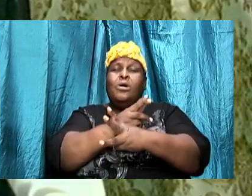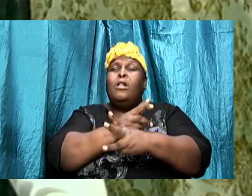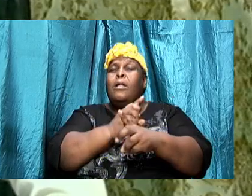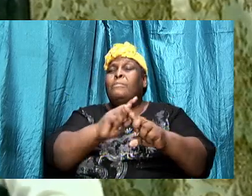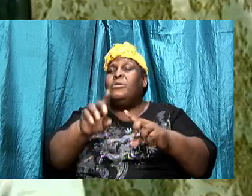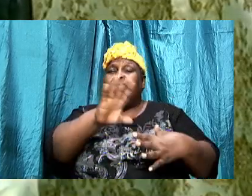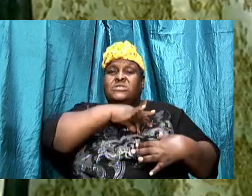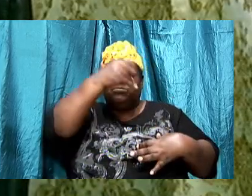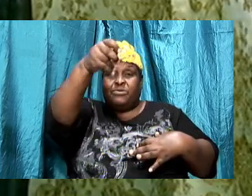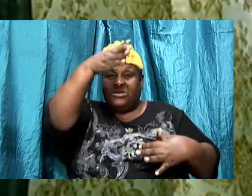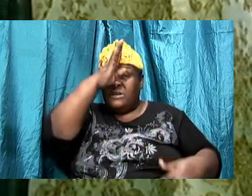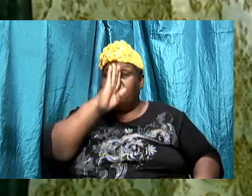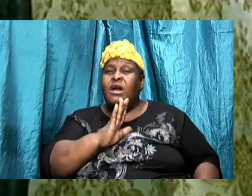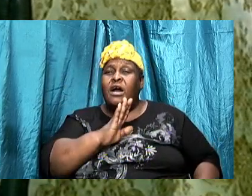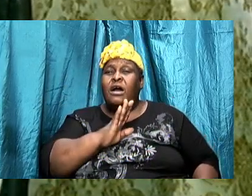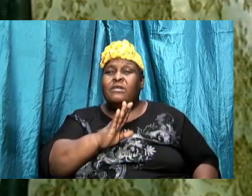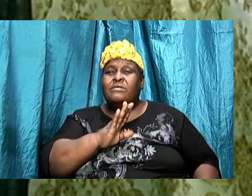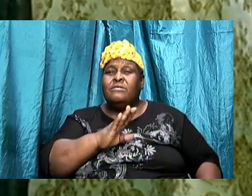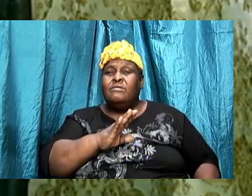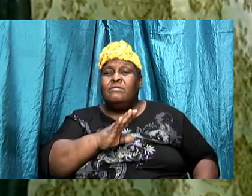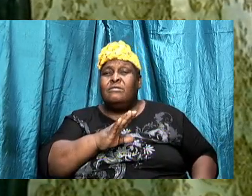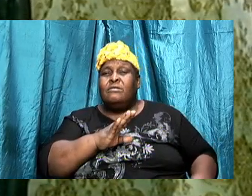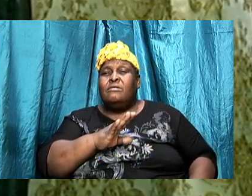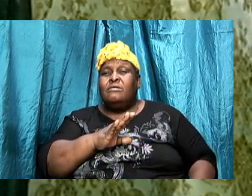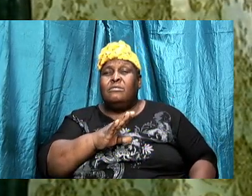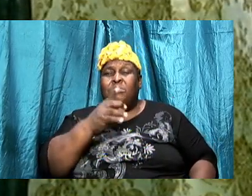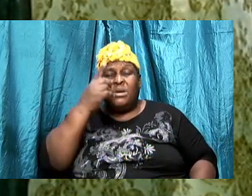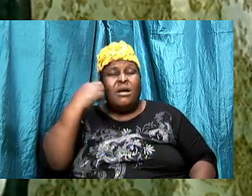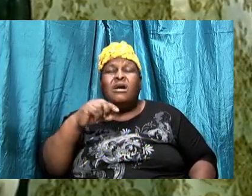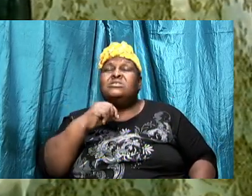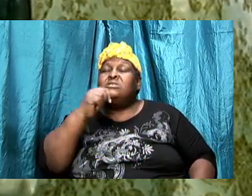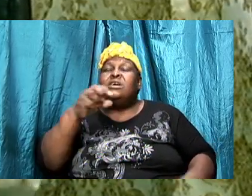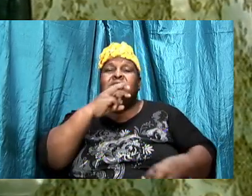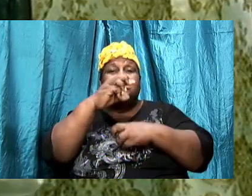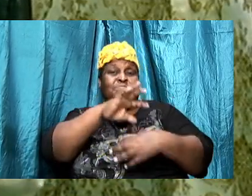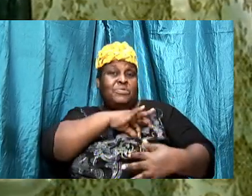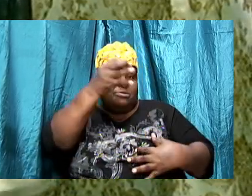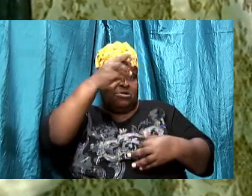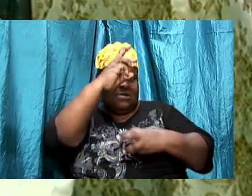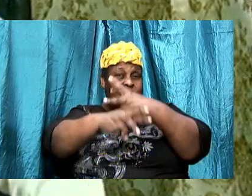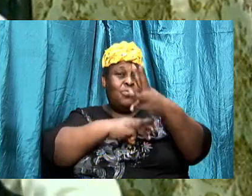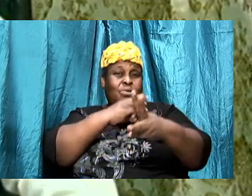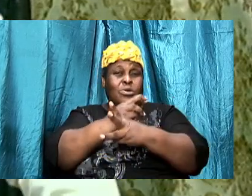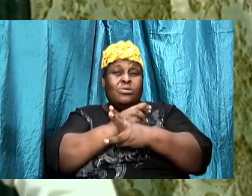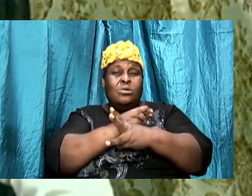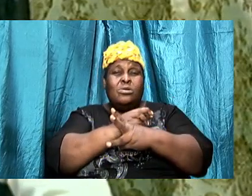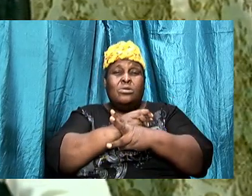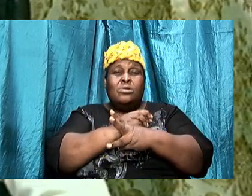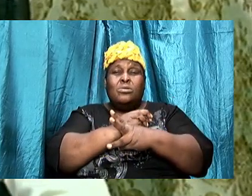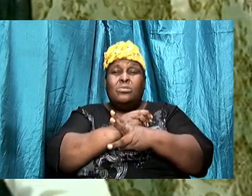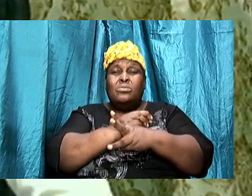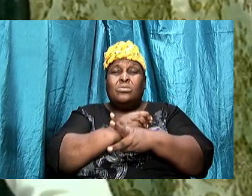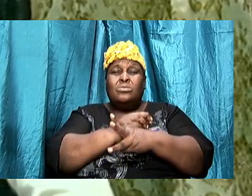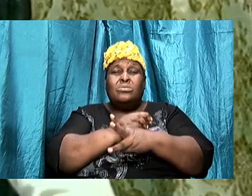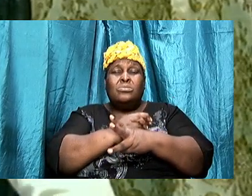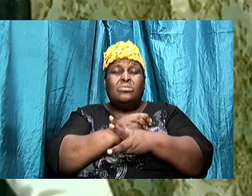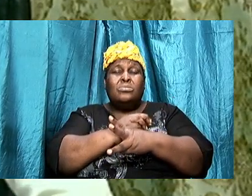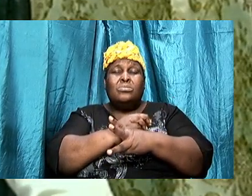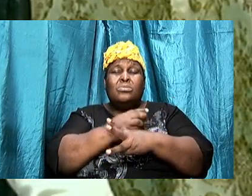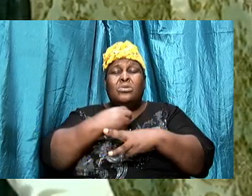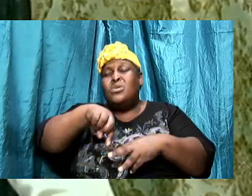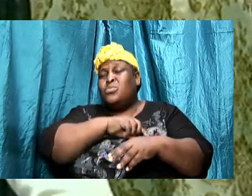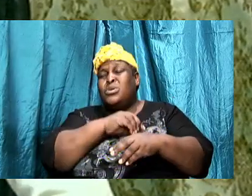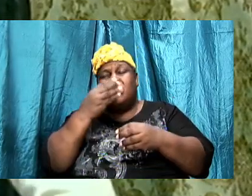of the world, that is why we really don't know, or we don't necessarily know things of the world. We don't necessarily, you